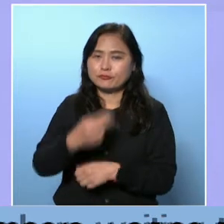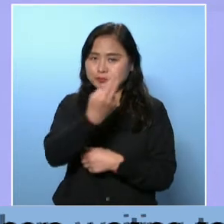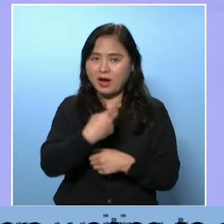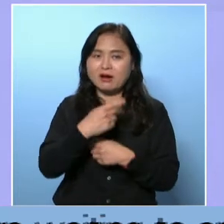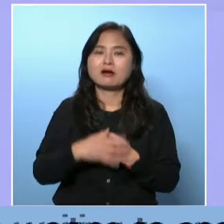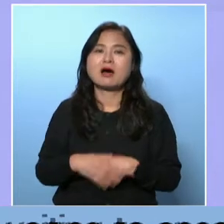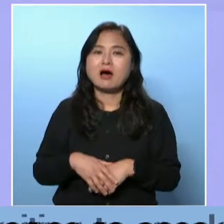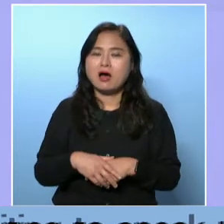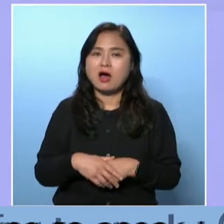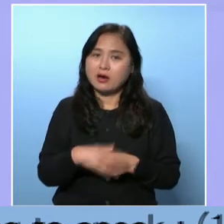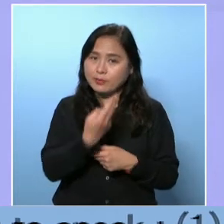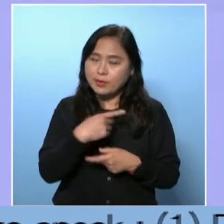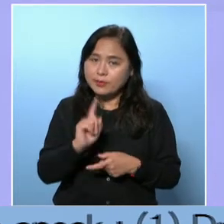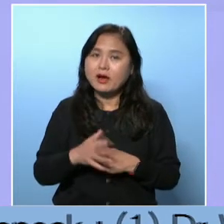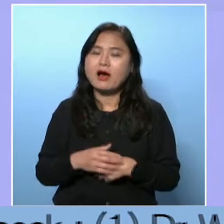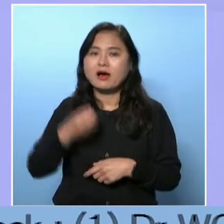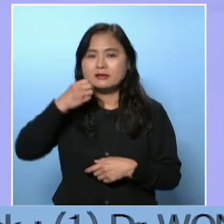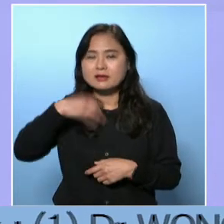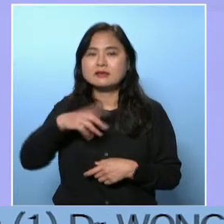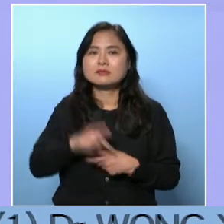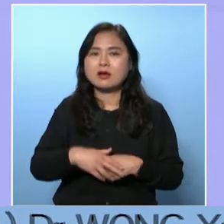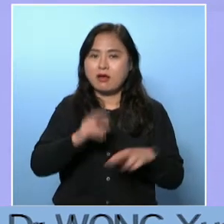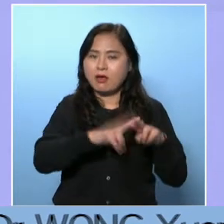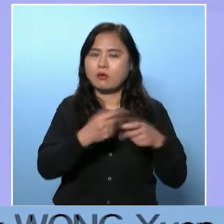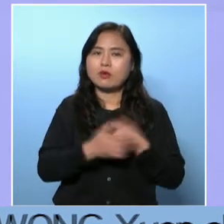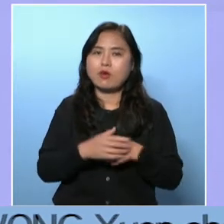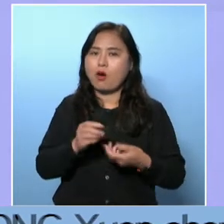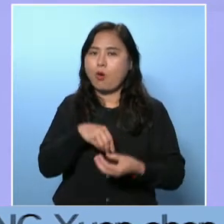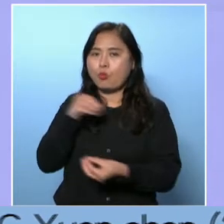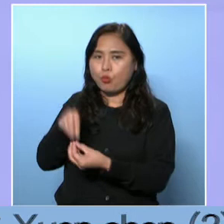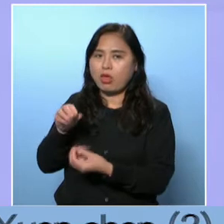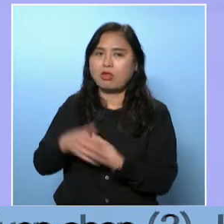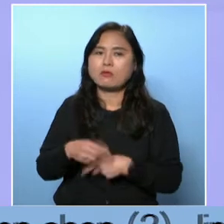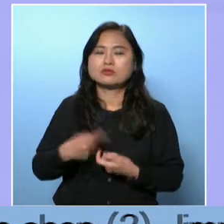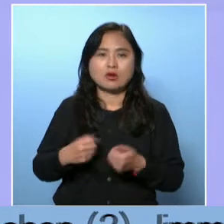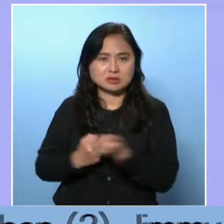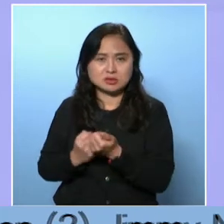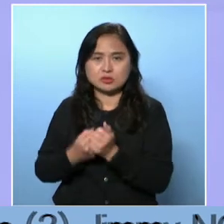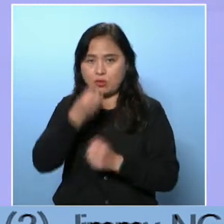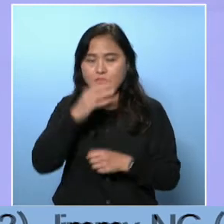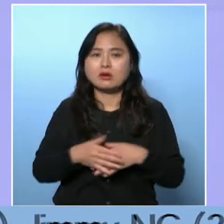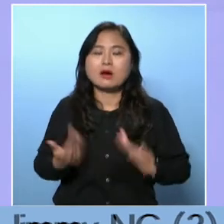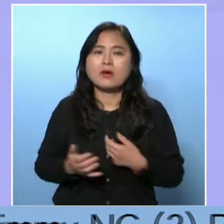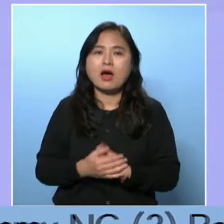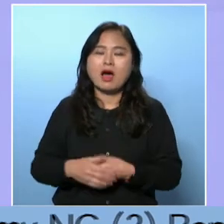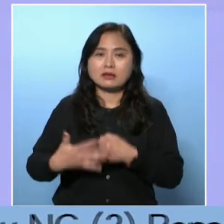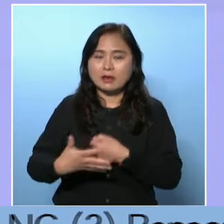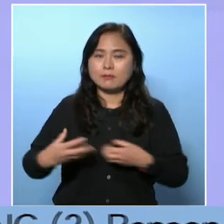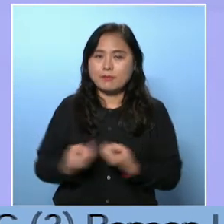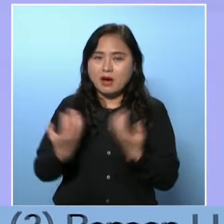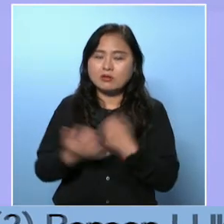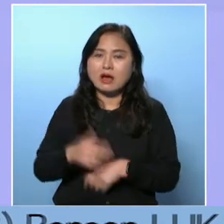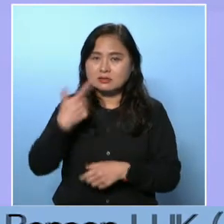arrangements to give effect to presidency's instruction, which demonstrates the central